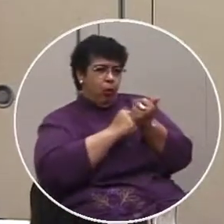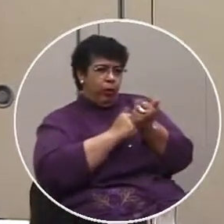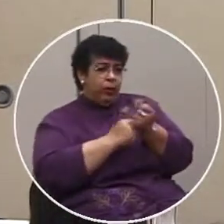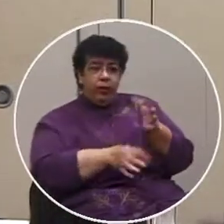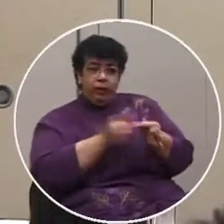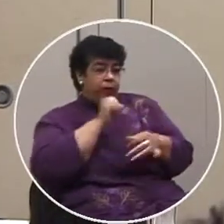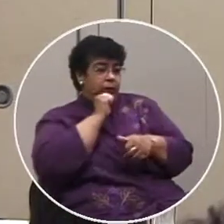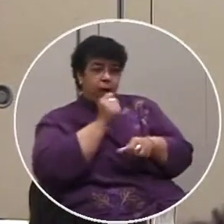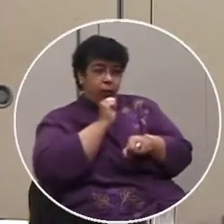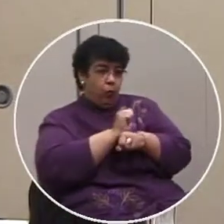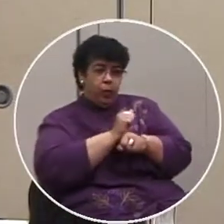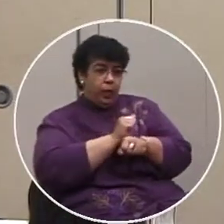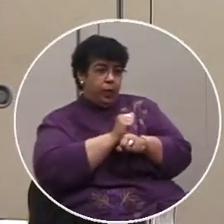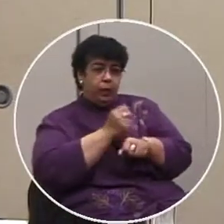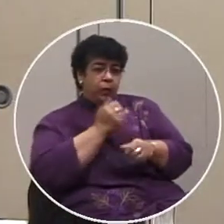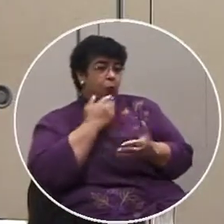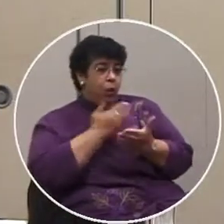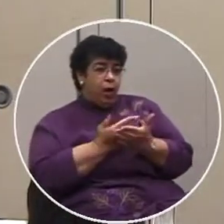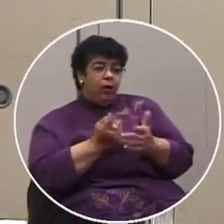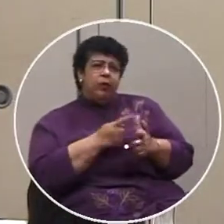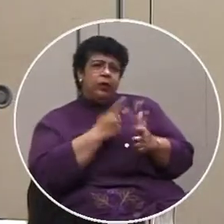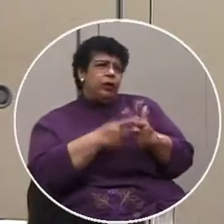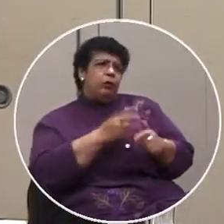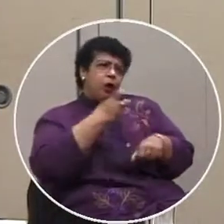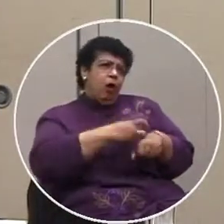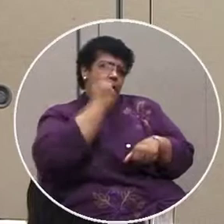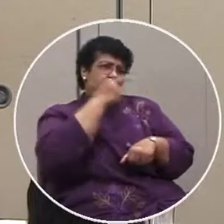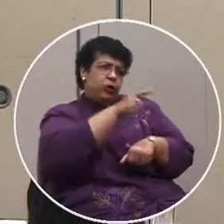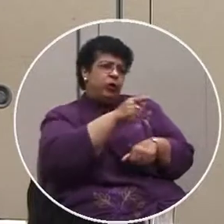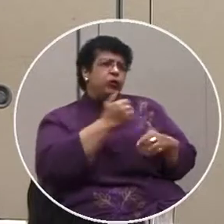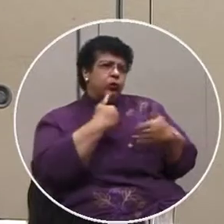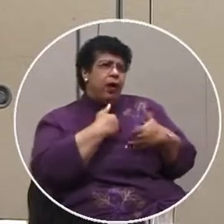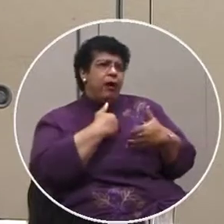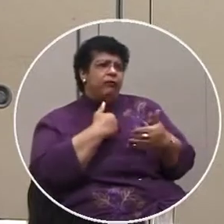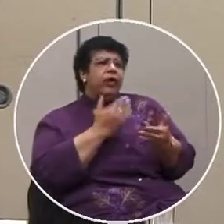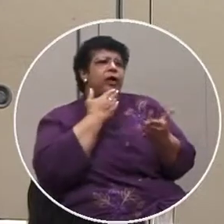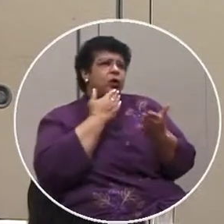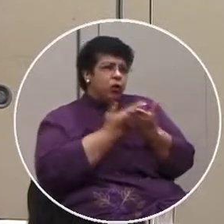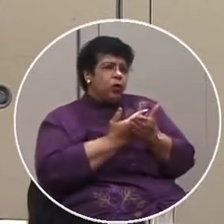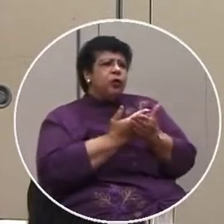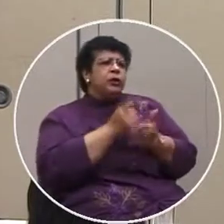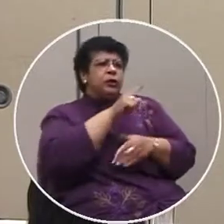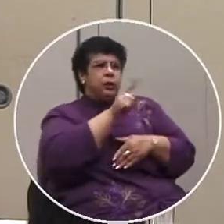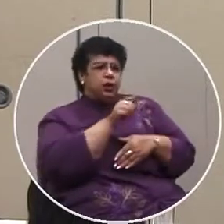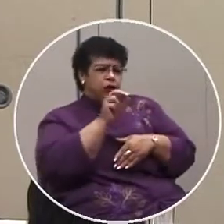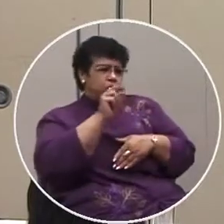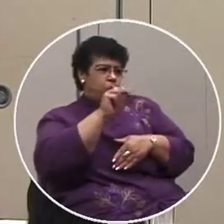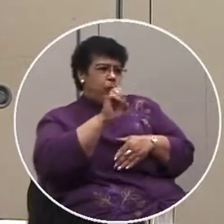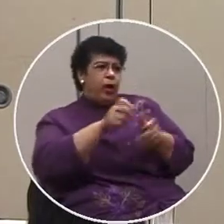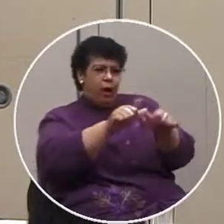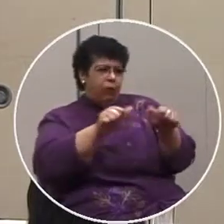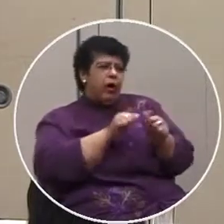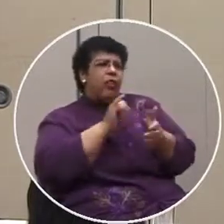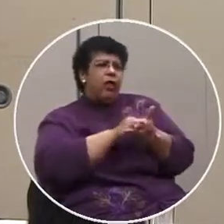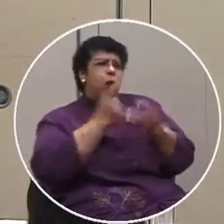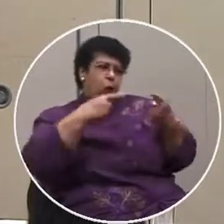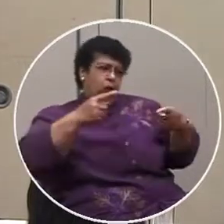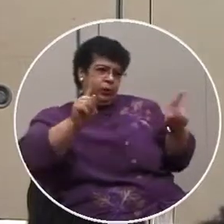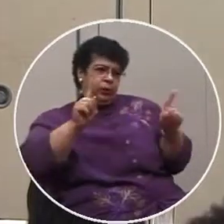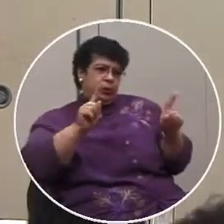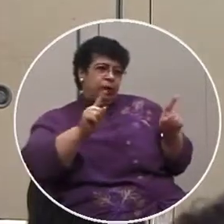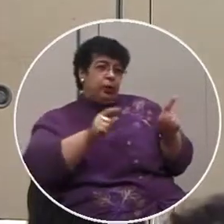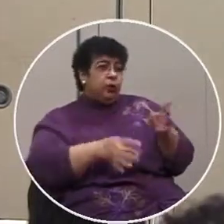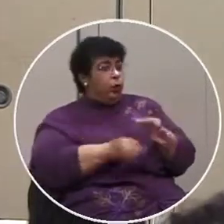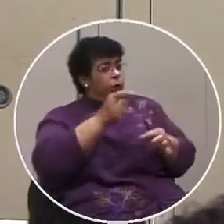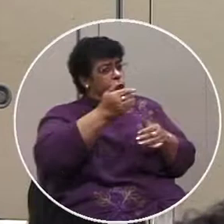be very hard for you to have a red zone support plan that works well. If you have a student with a phenomenally